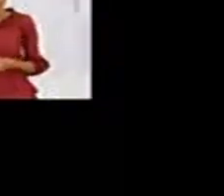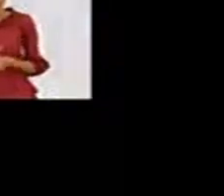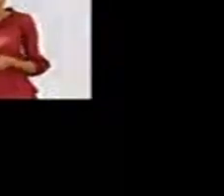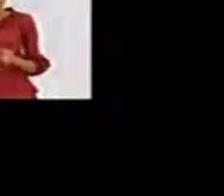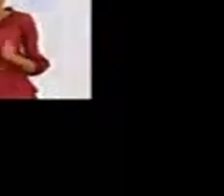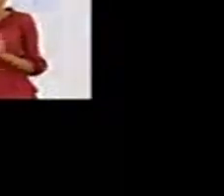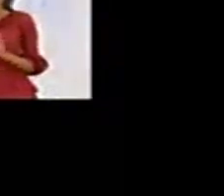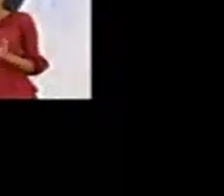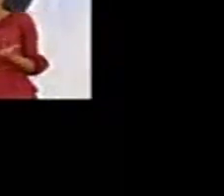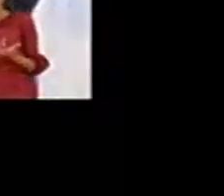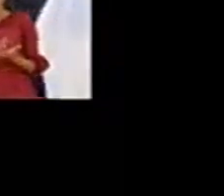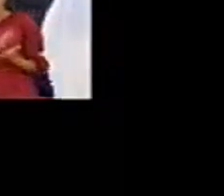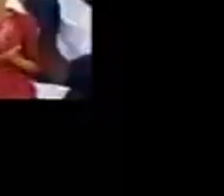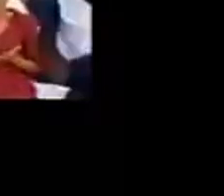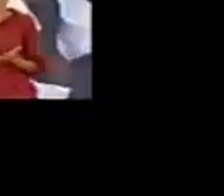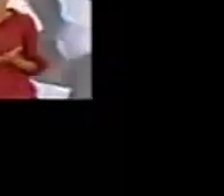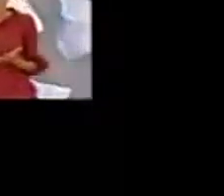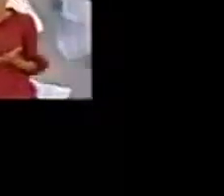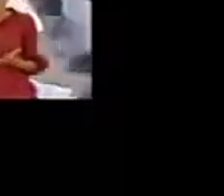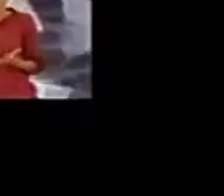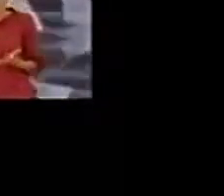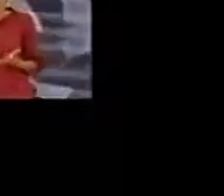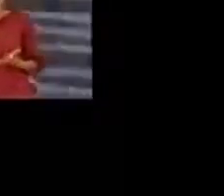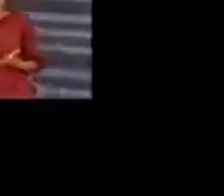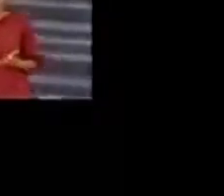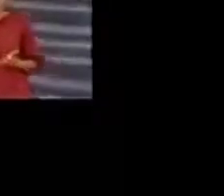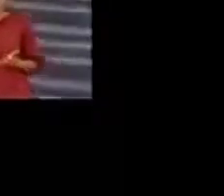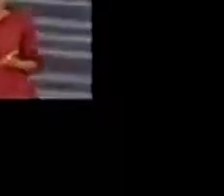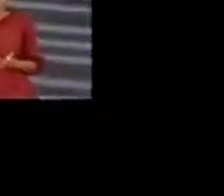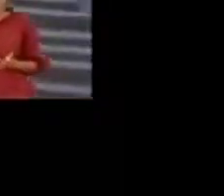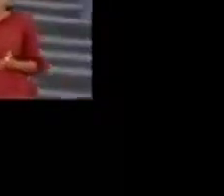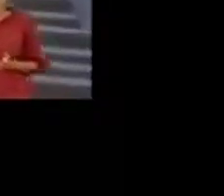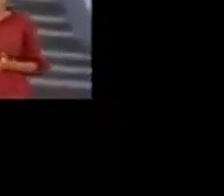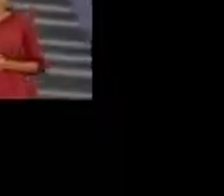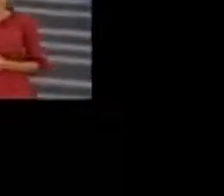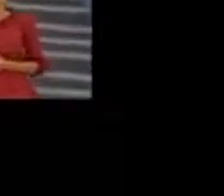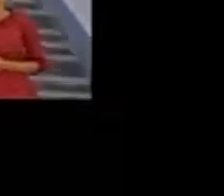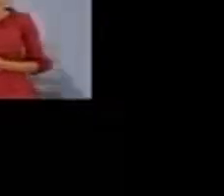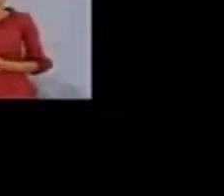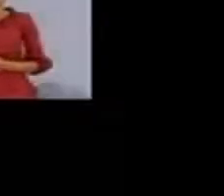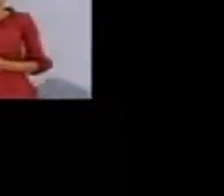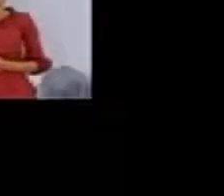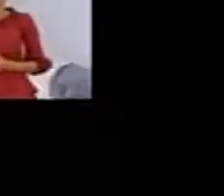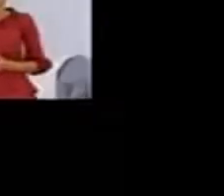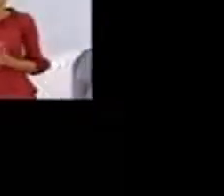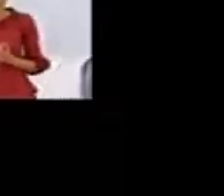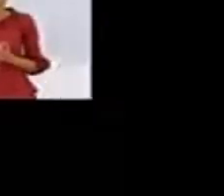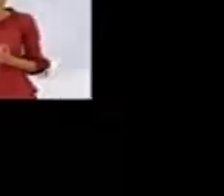This is the promise. This is the promise. This is the promise. I made to you. We are alive, filled with your glorious light.